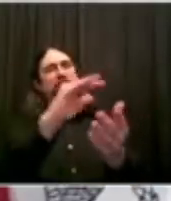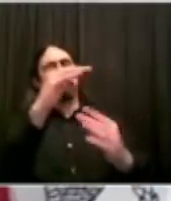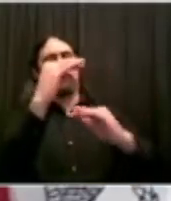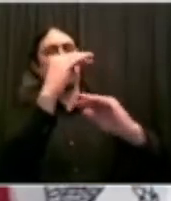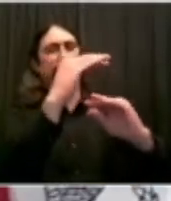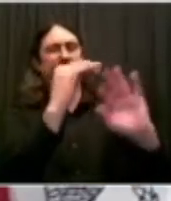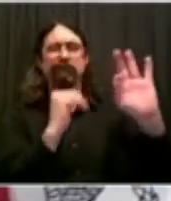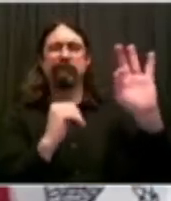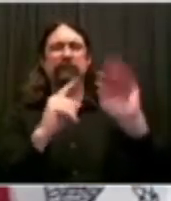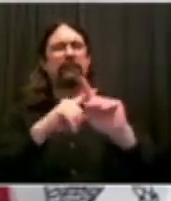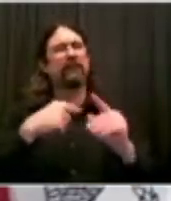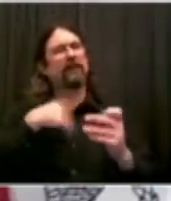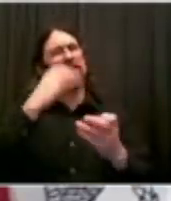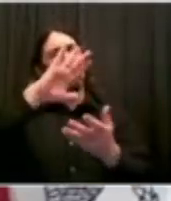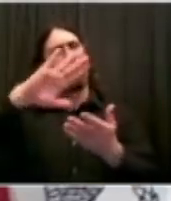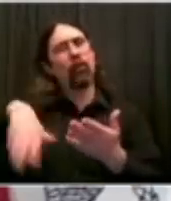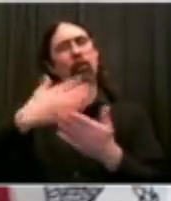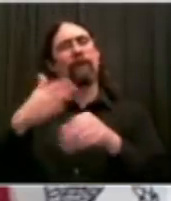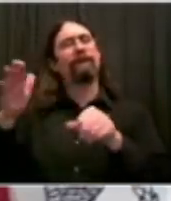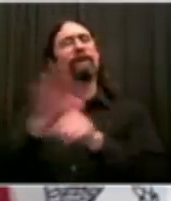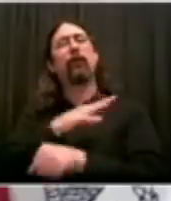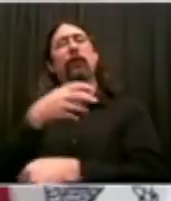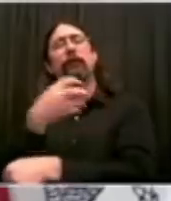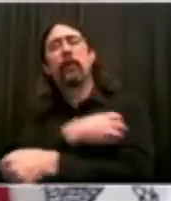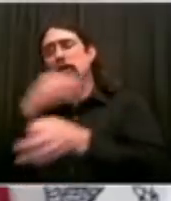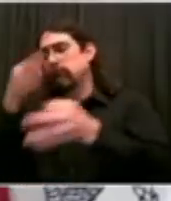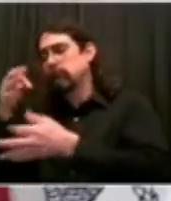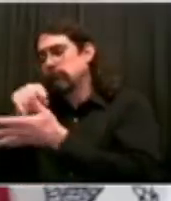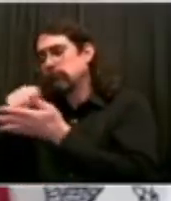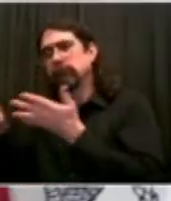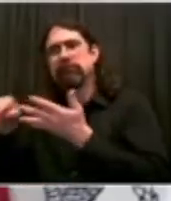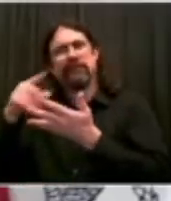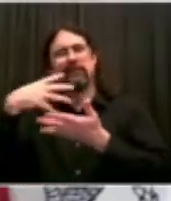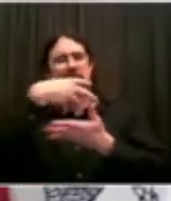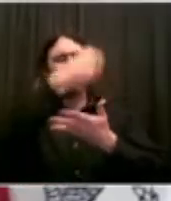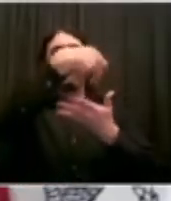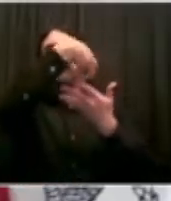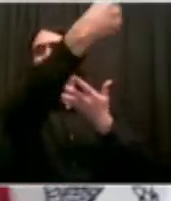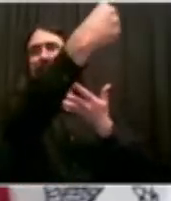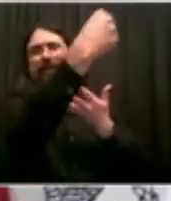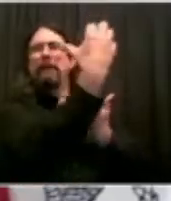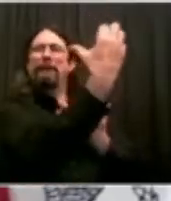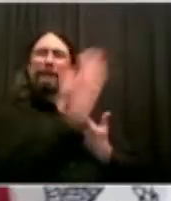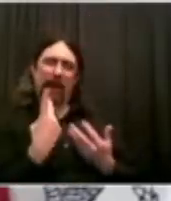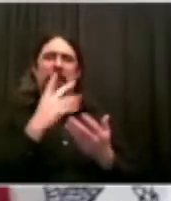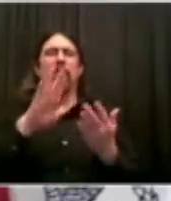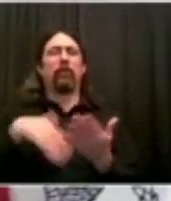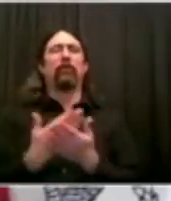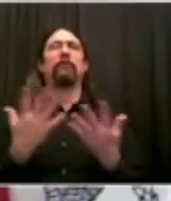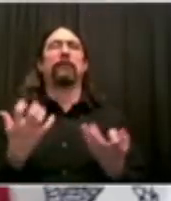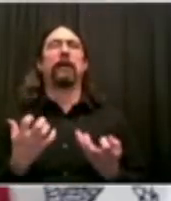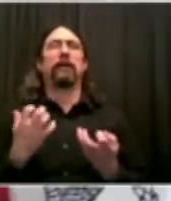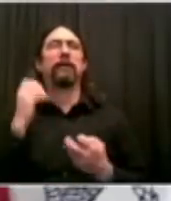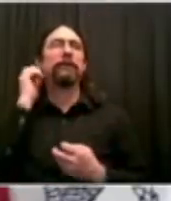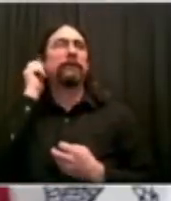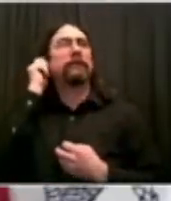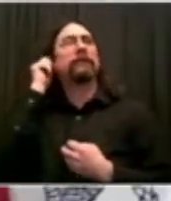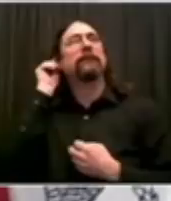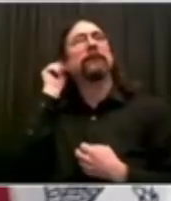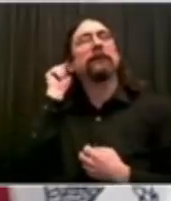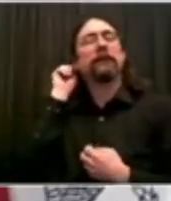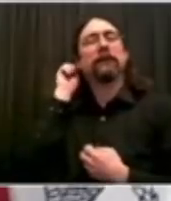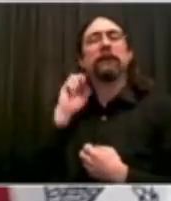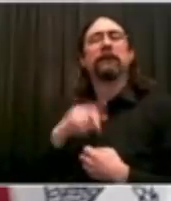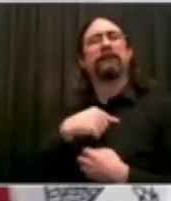democratic process fully. It's time to restore local governance. There's a reason for hundreds of years we've had an approach to governance